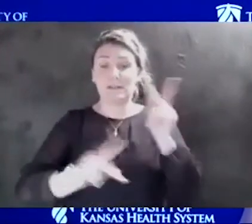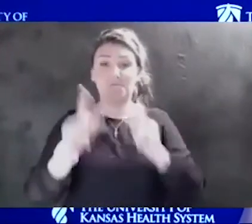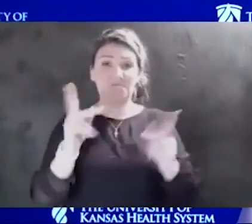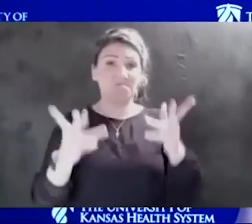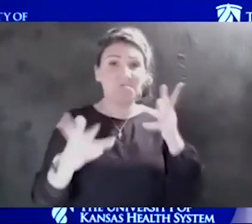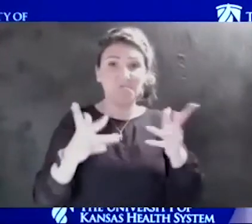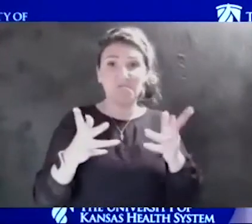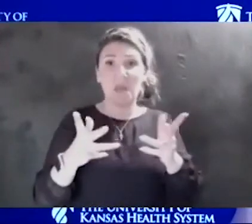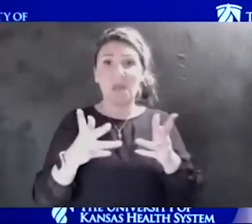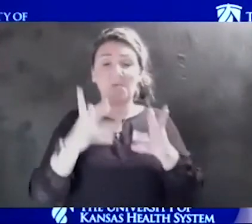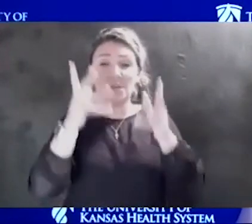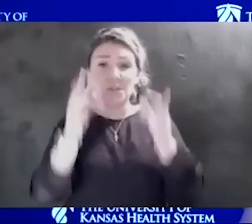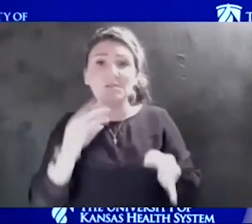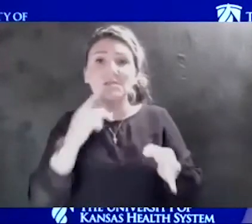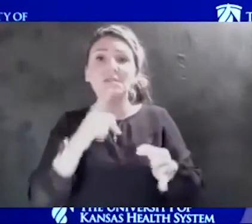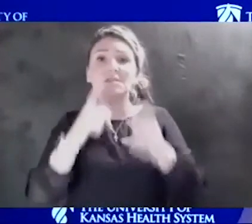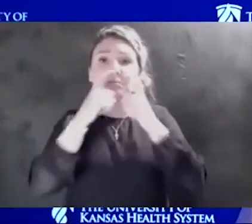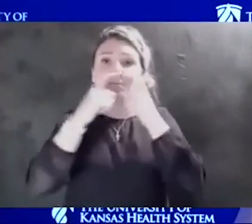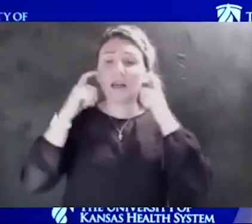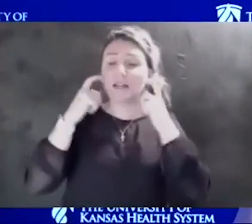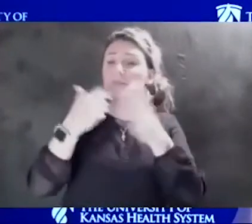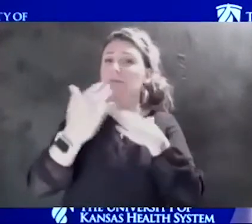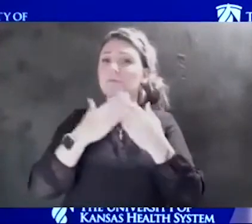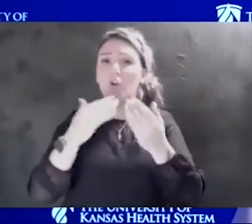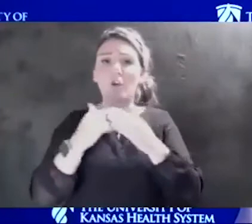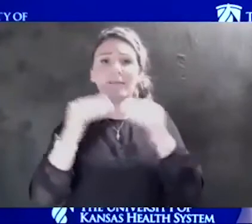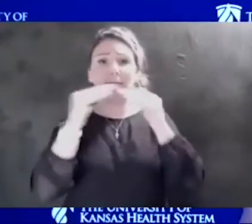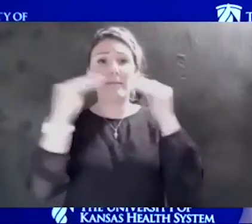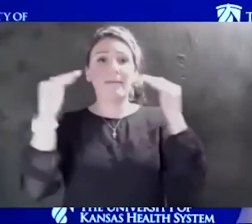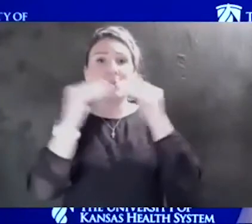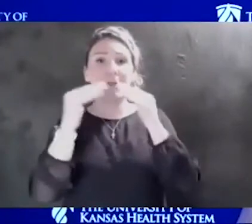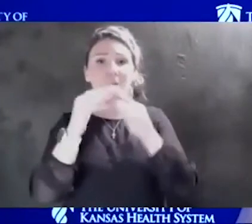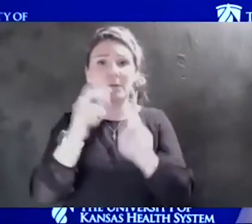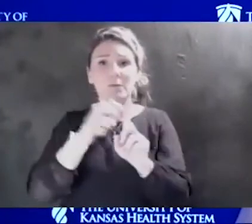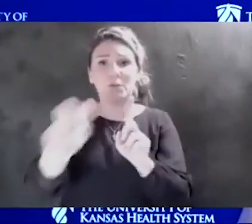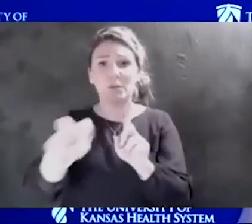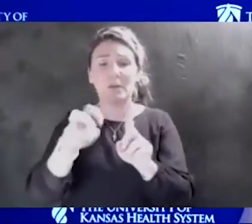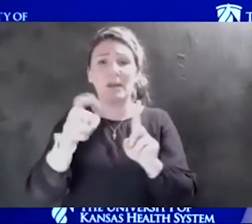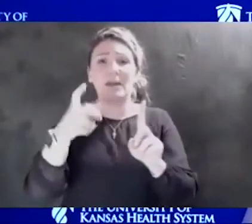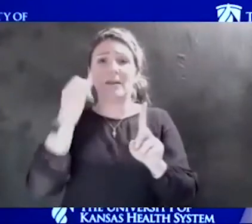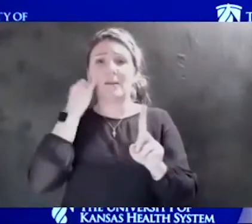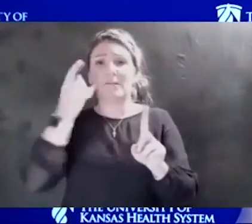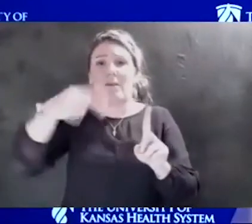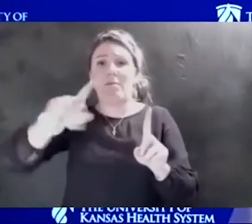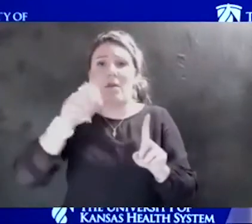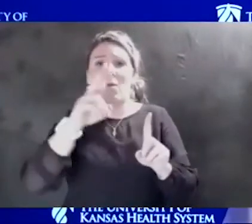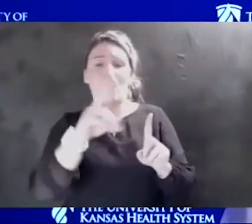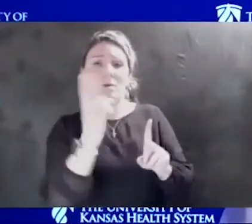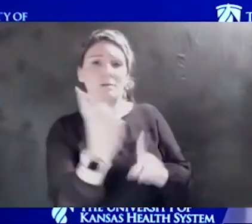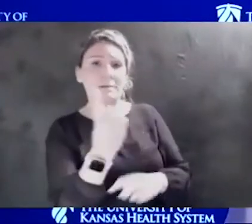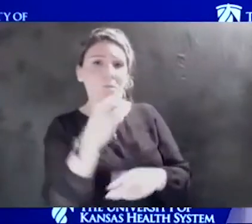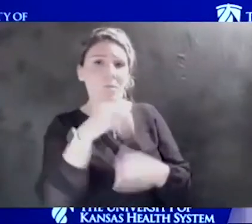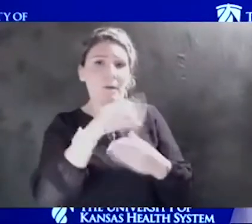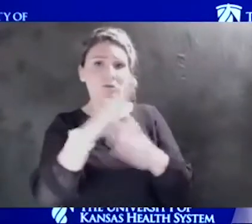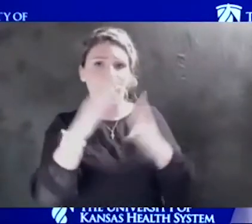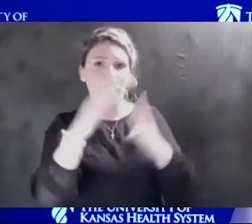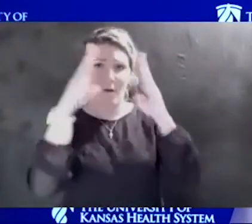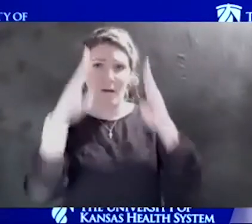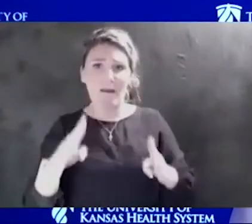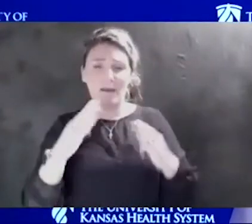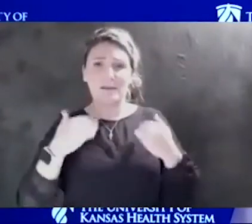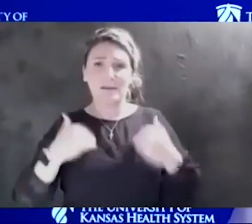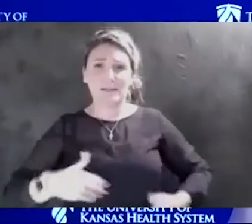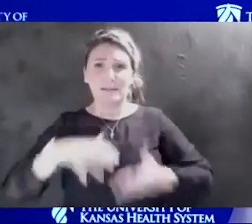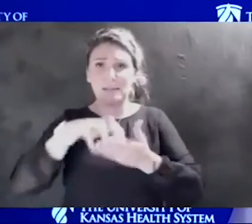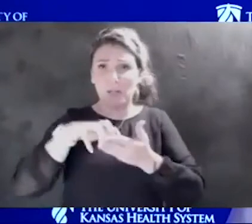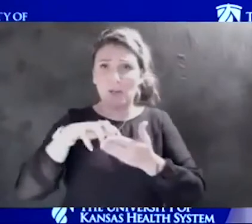regardless of the level of transmission, particularly if they or someone in their household is immunocompromised or at increased risk of